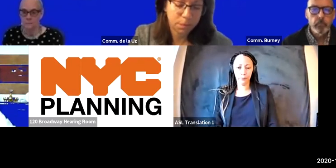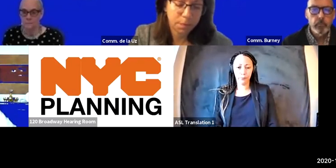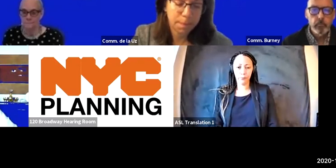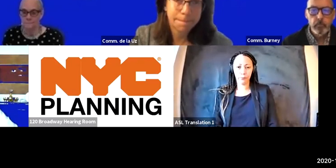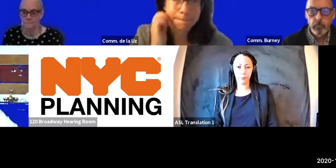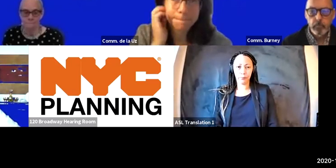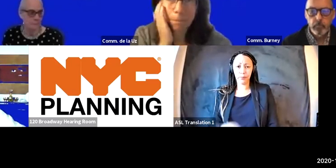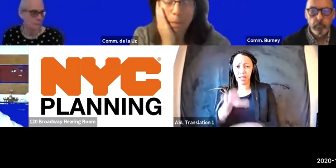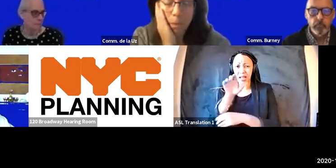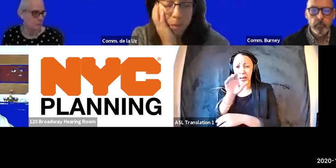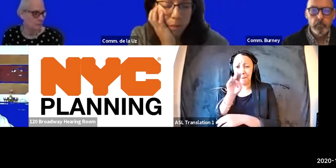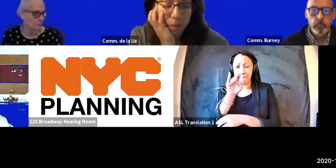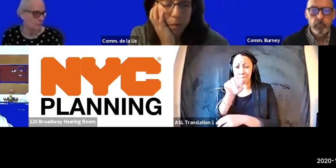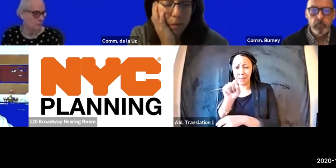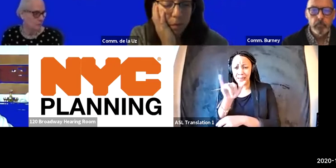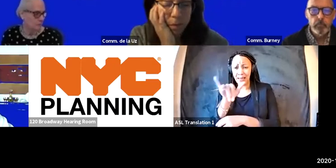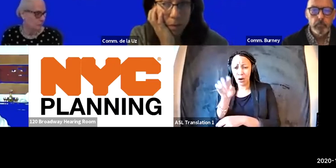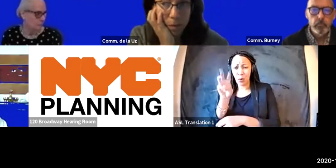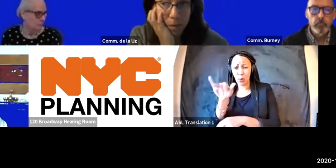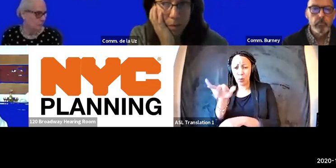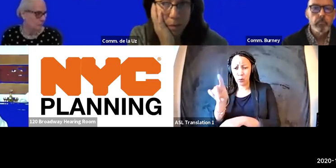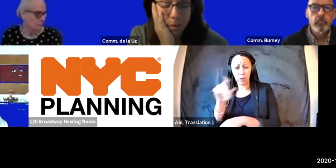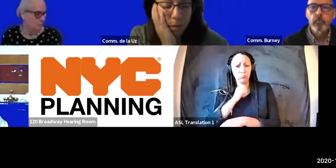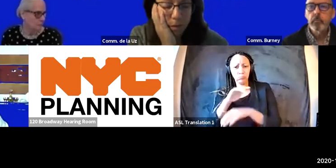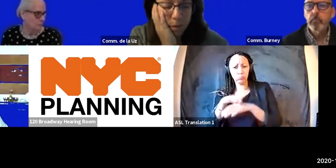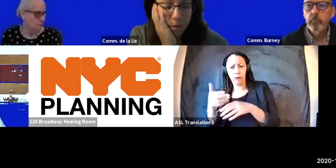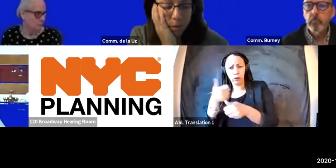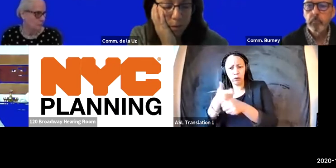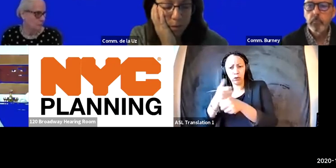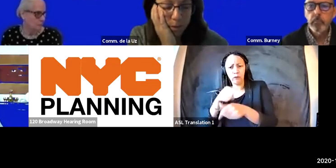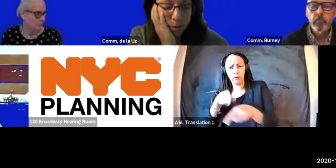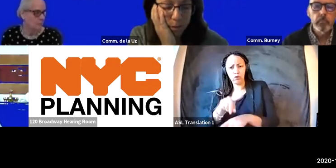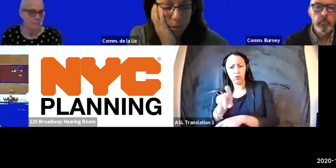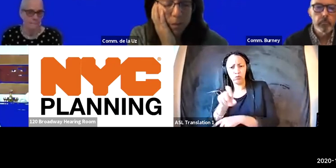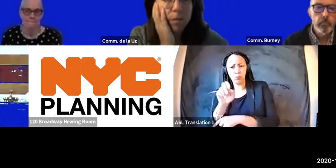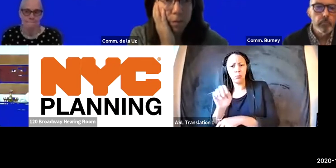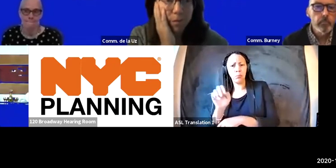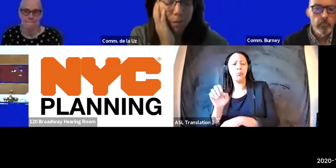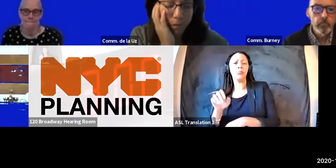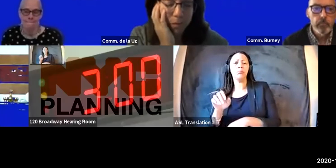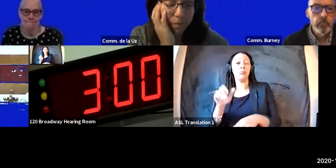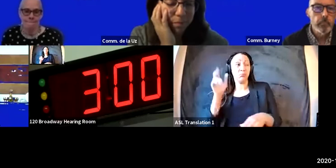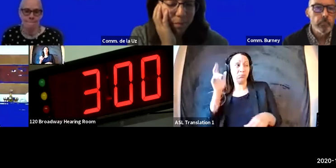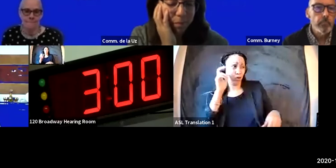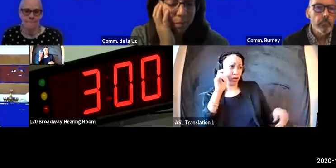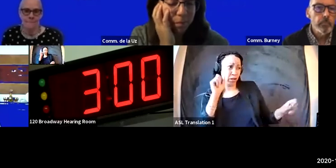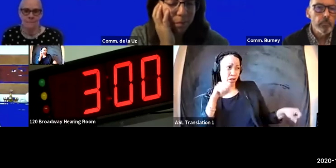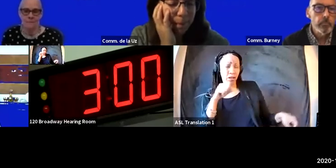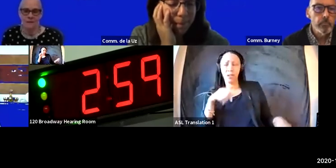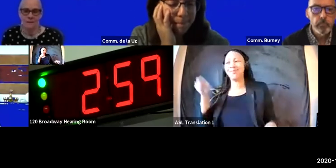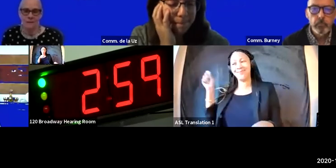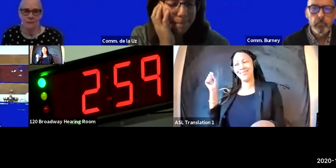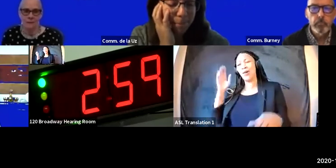Ms. Atwood, you can unmute yourself in the Zoom. Okay, can you hear me? Yes. Yes. Oh,